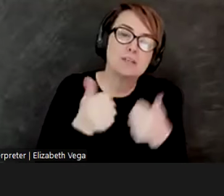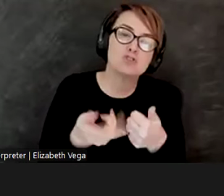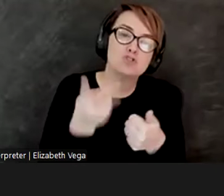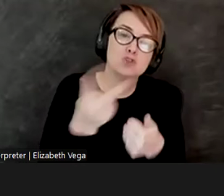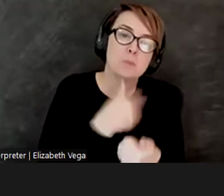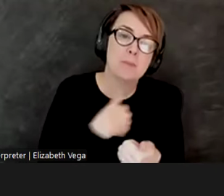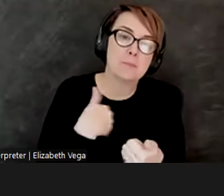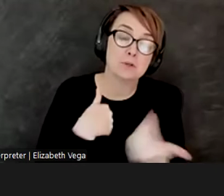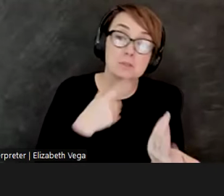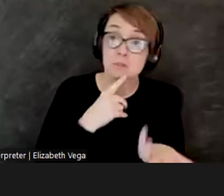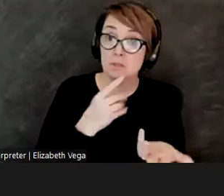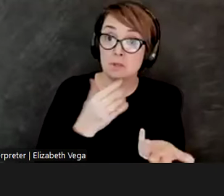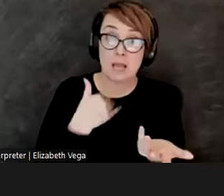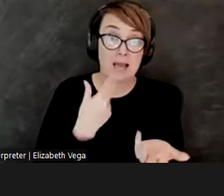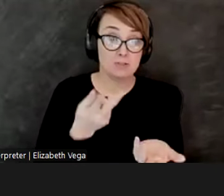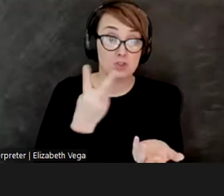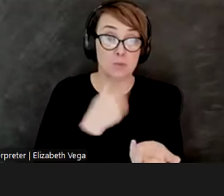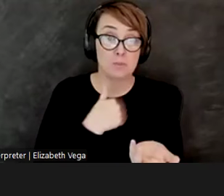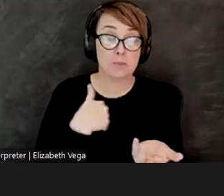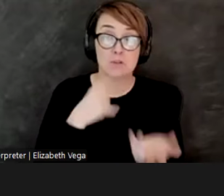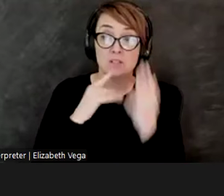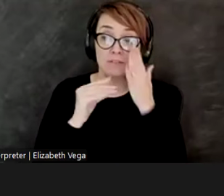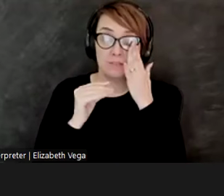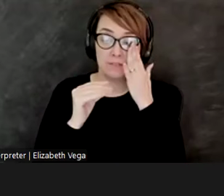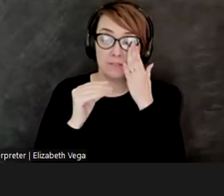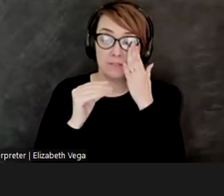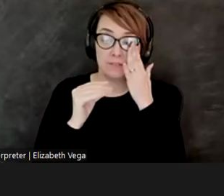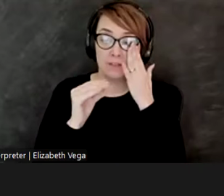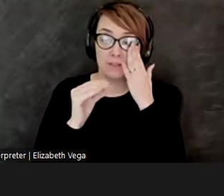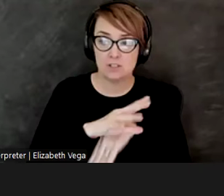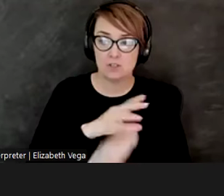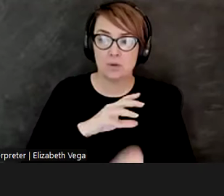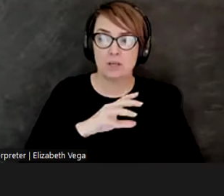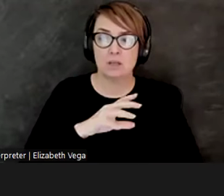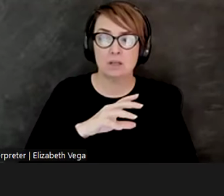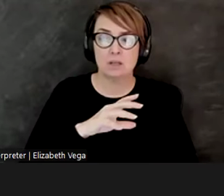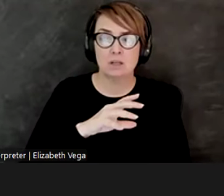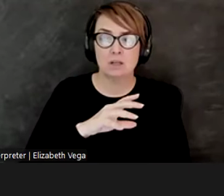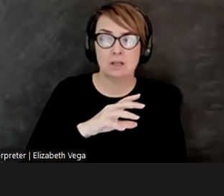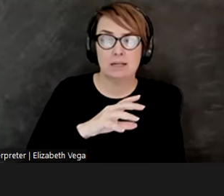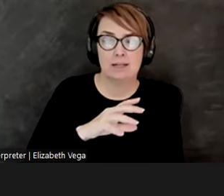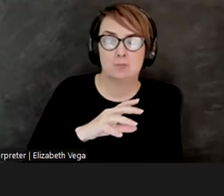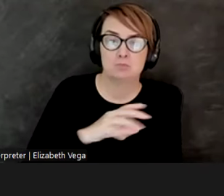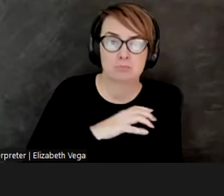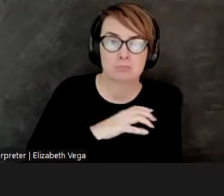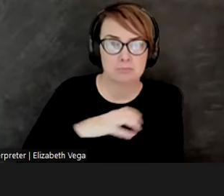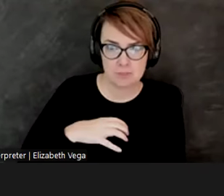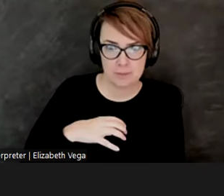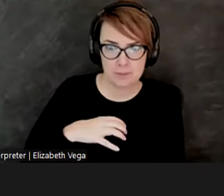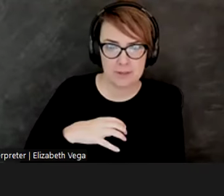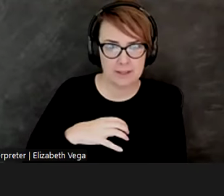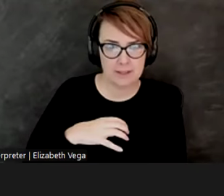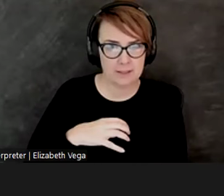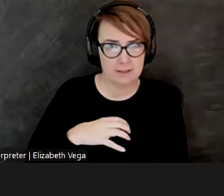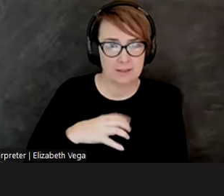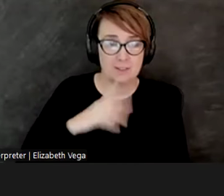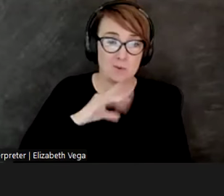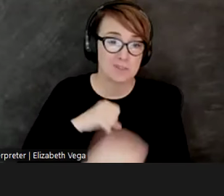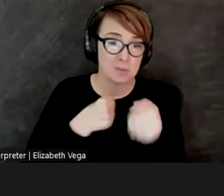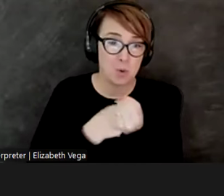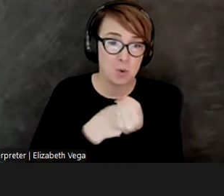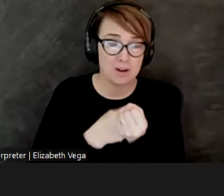of this advisory committee that, if the committee were supportive of going out, two members who would both be willing